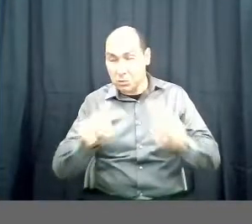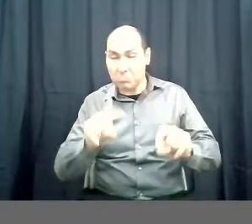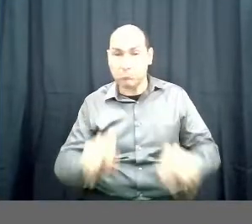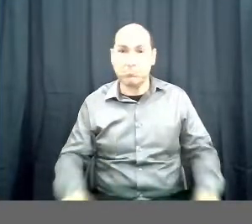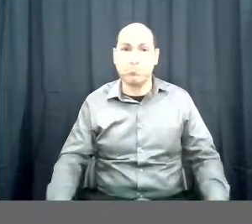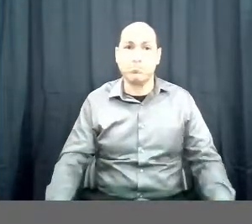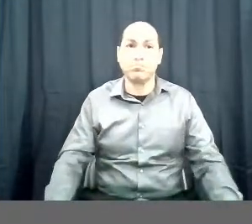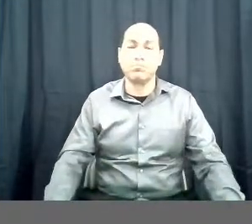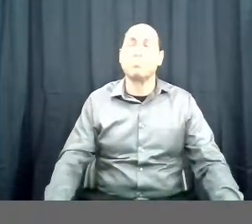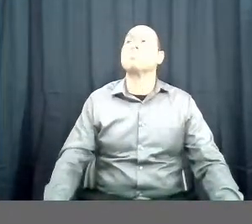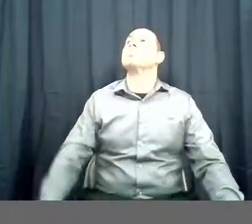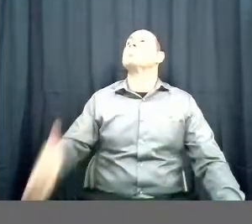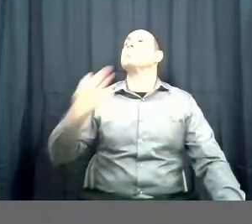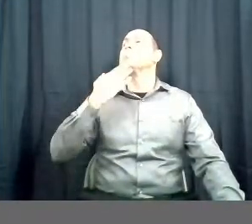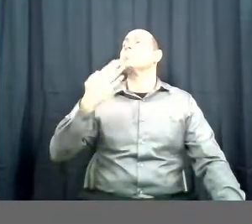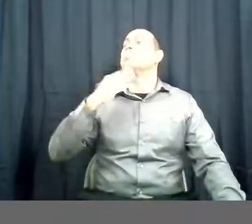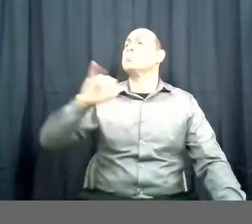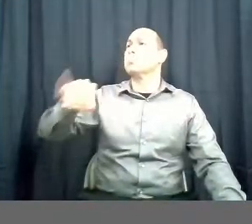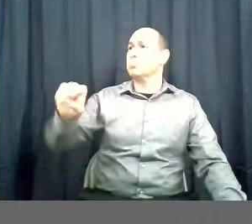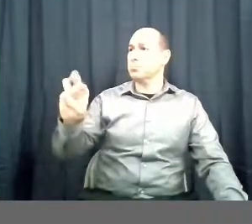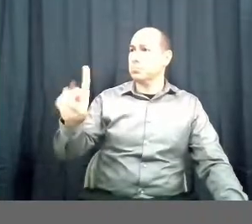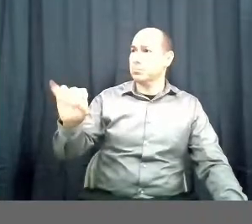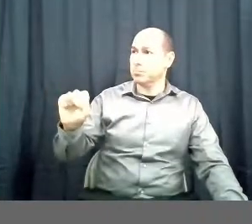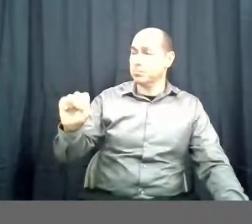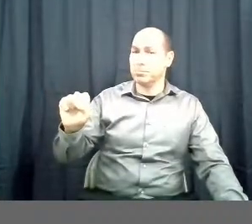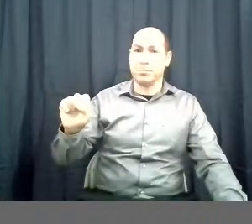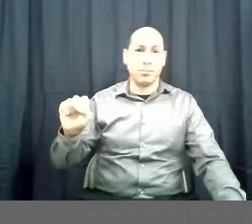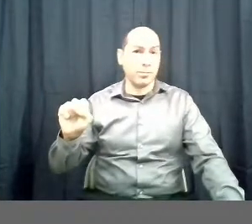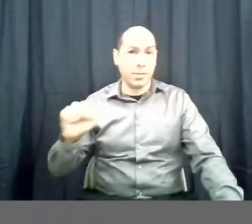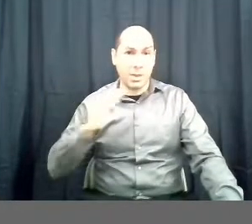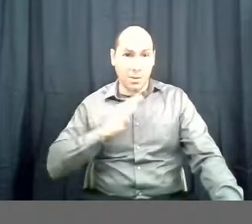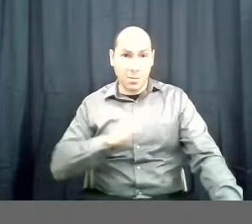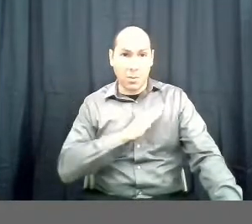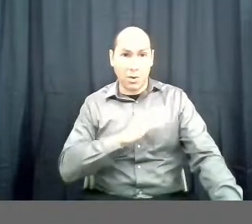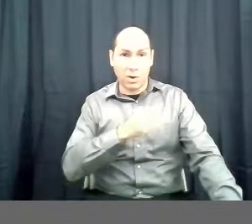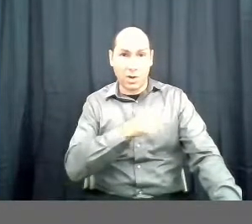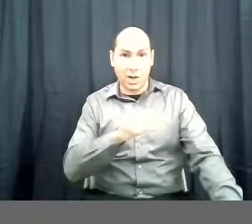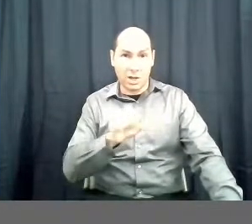Thank you, James. Are there any questions?